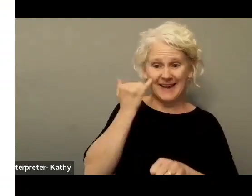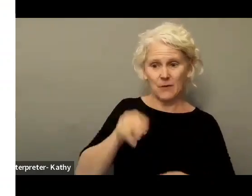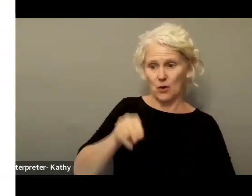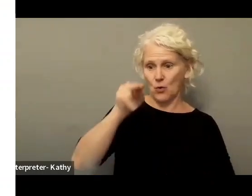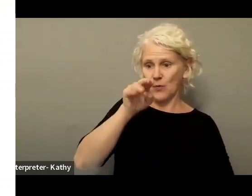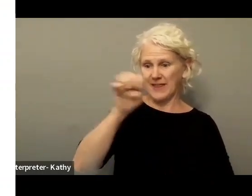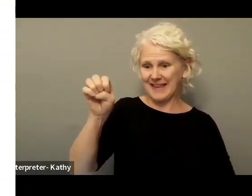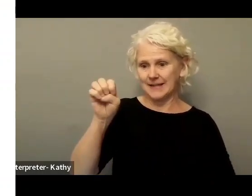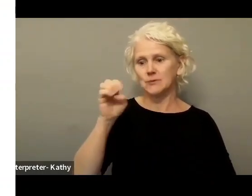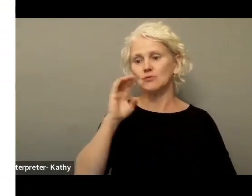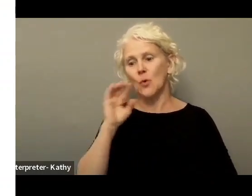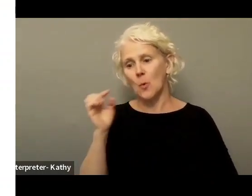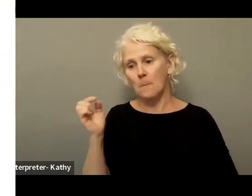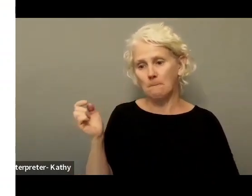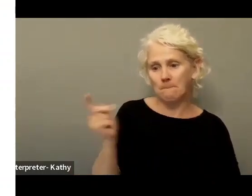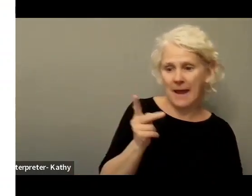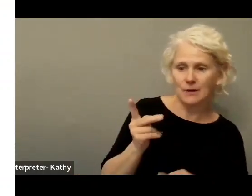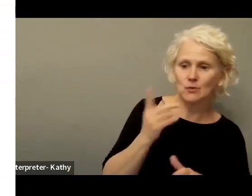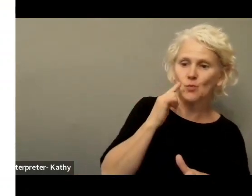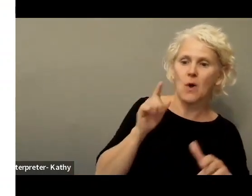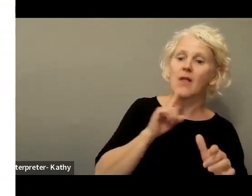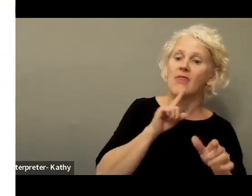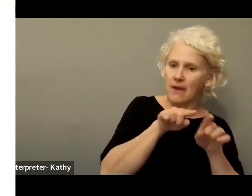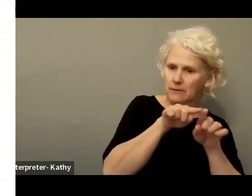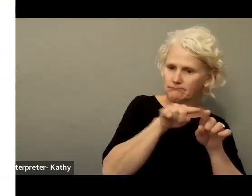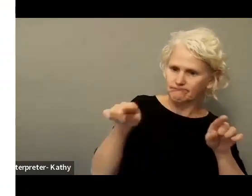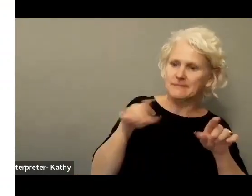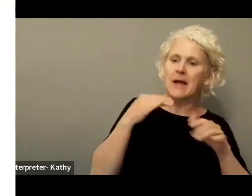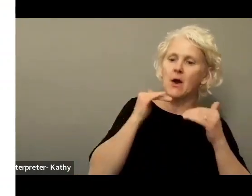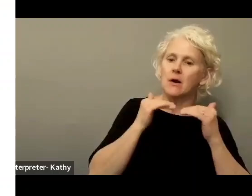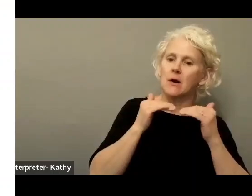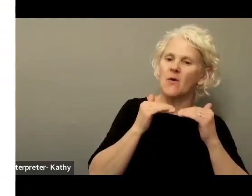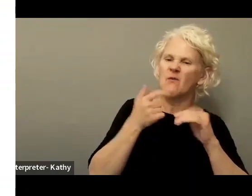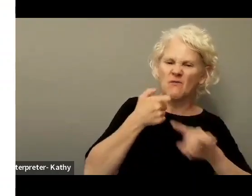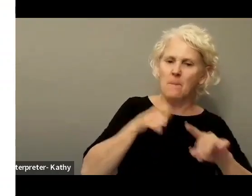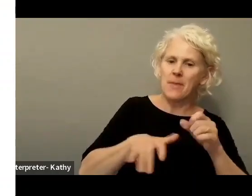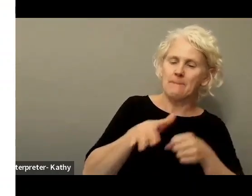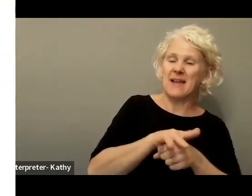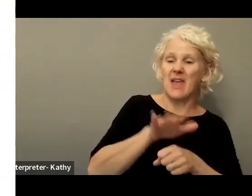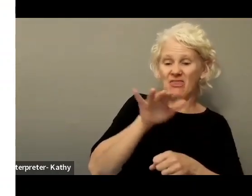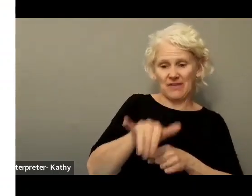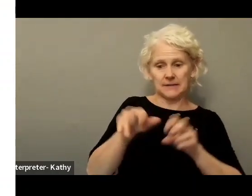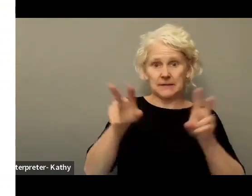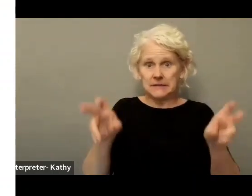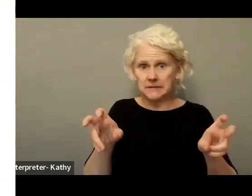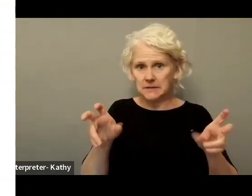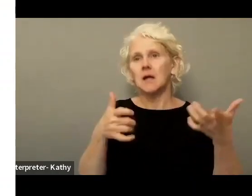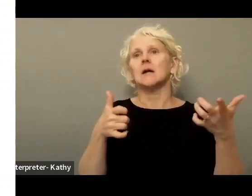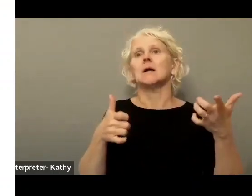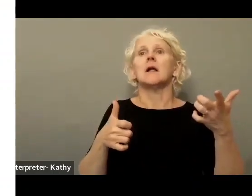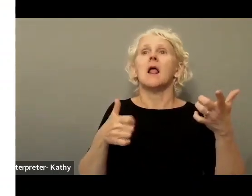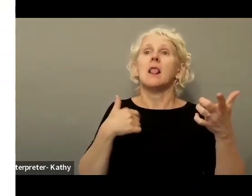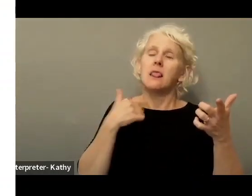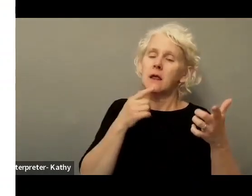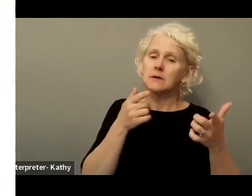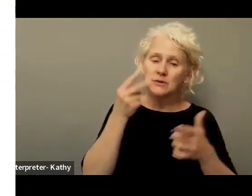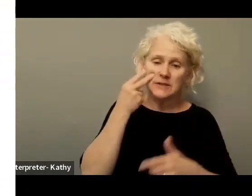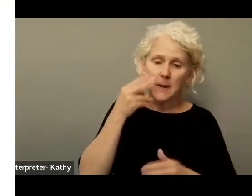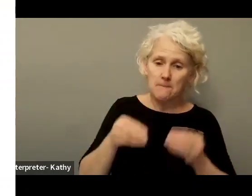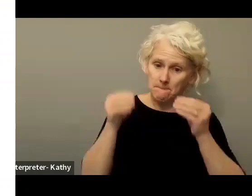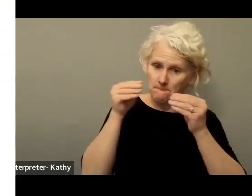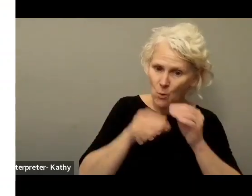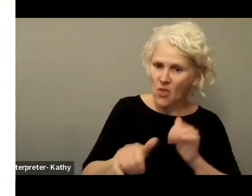or gotten back to pre-pandemic. So this issue is a lot more acute in